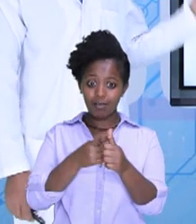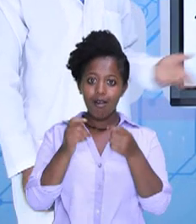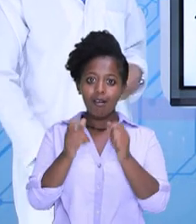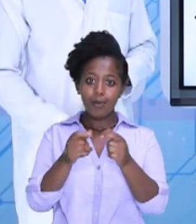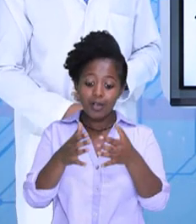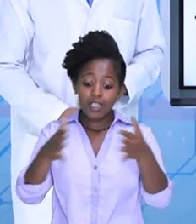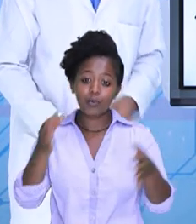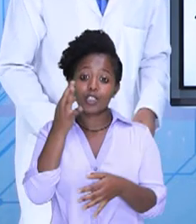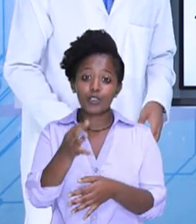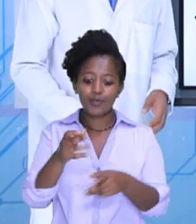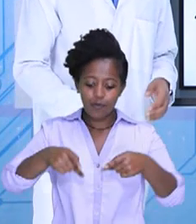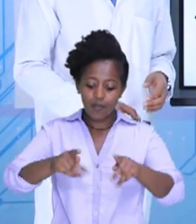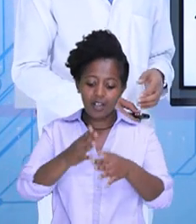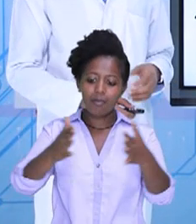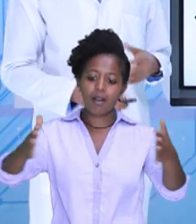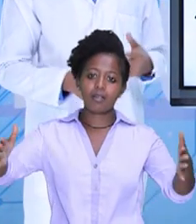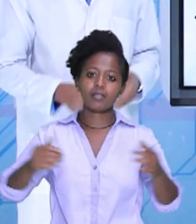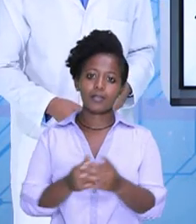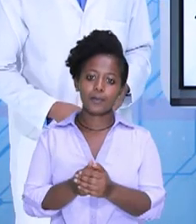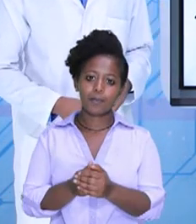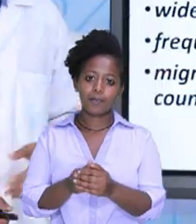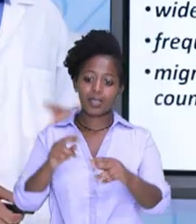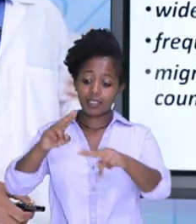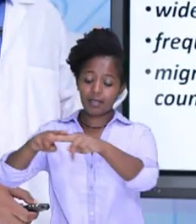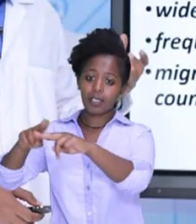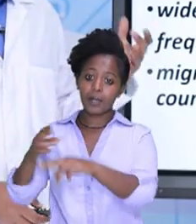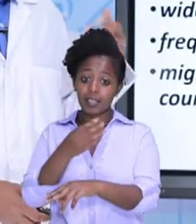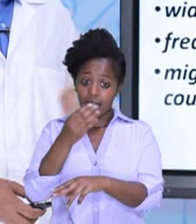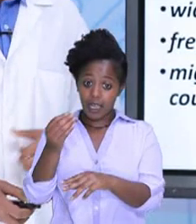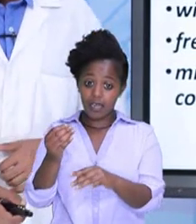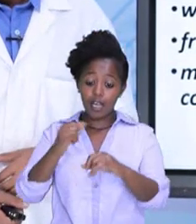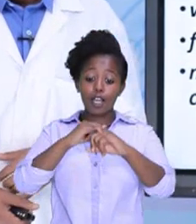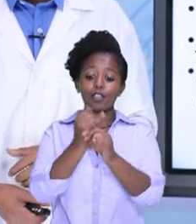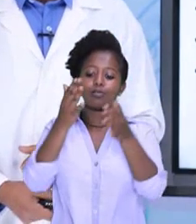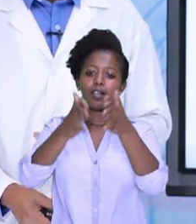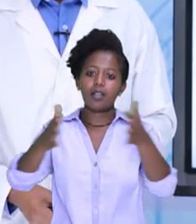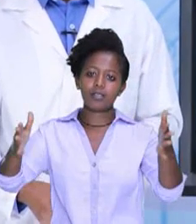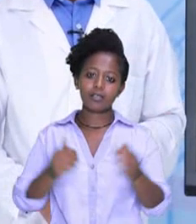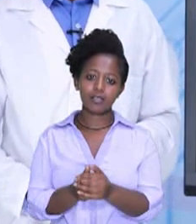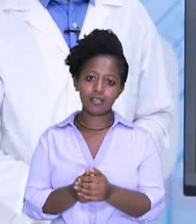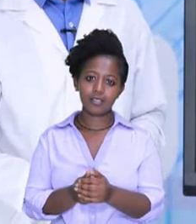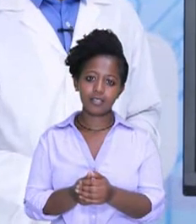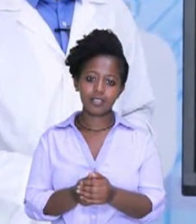rapid expansion of farmland, settlements, and industrialization.